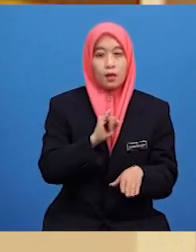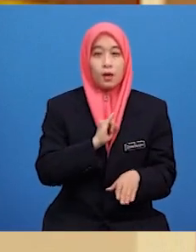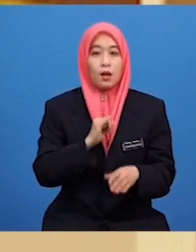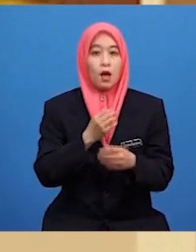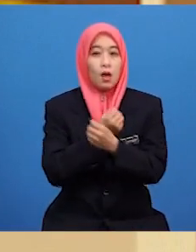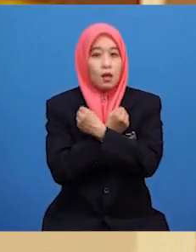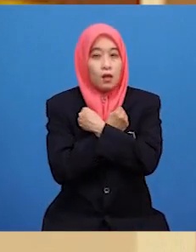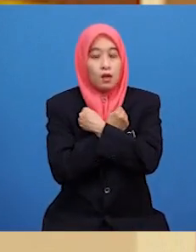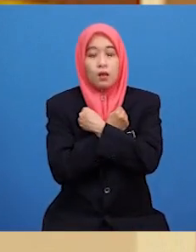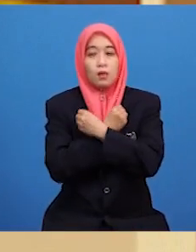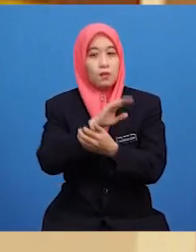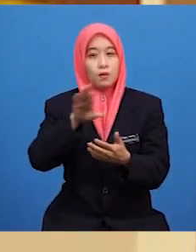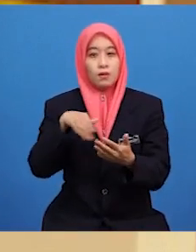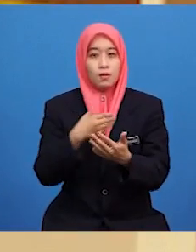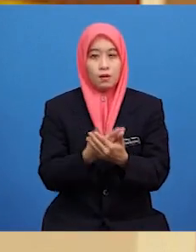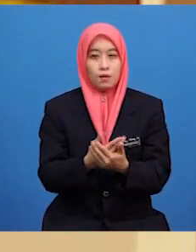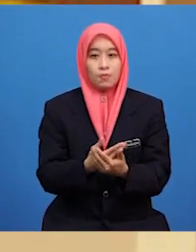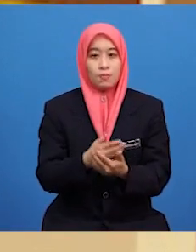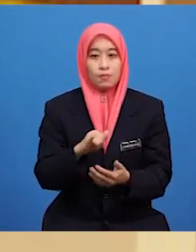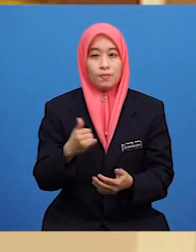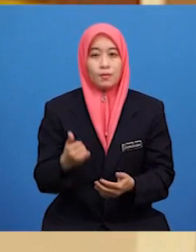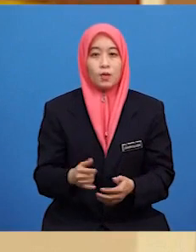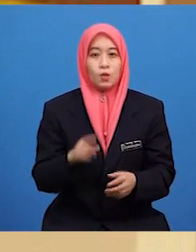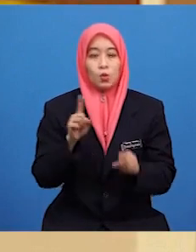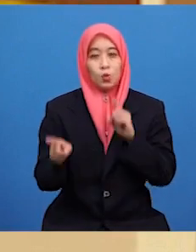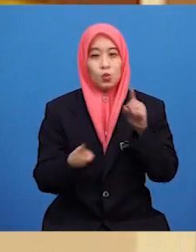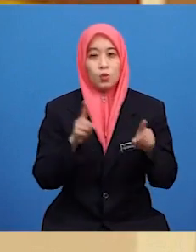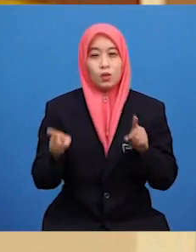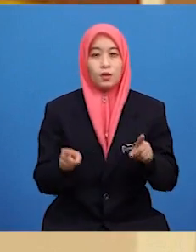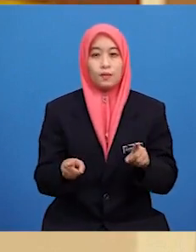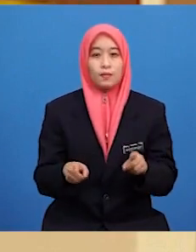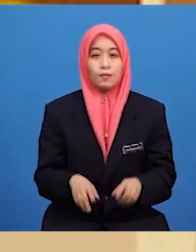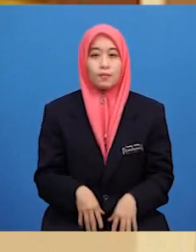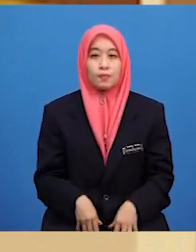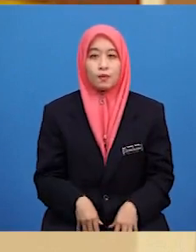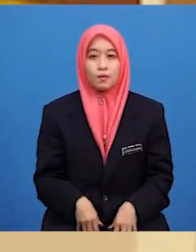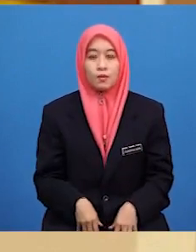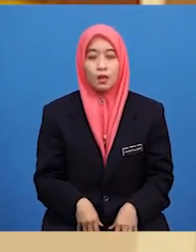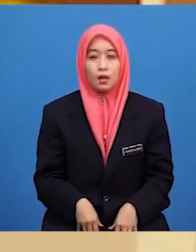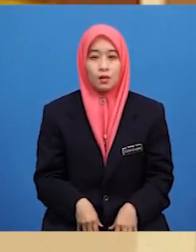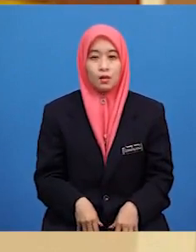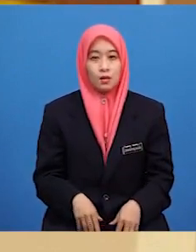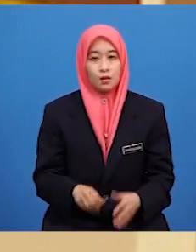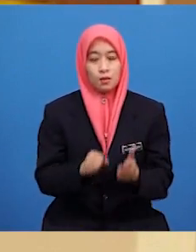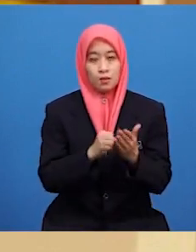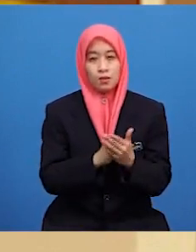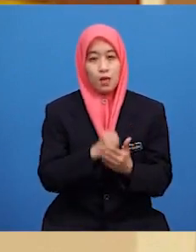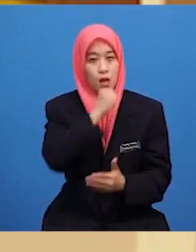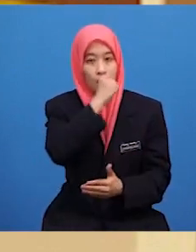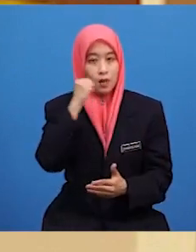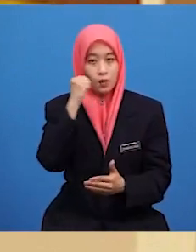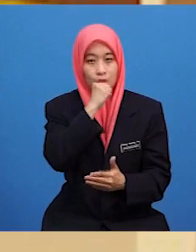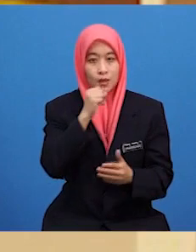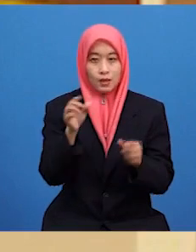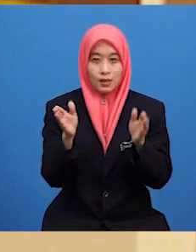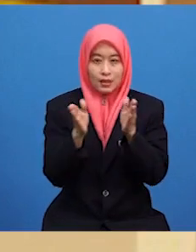Do, do, do, do, do. Well, it's a very short song for us to remember. And